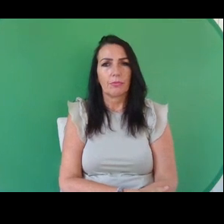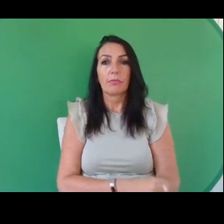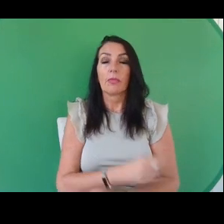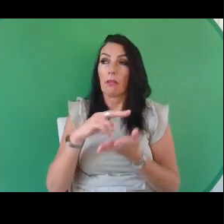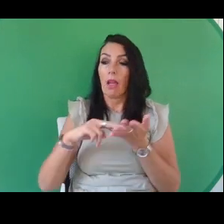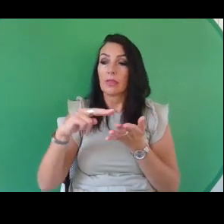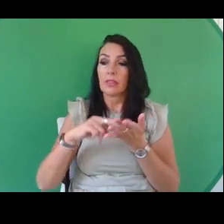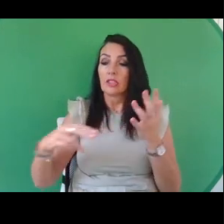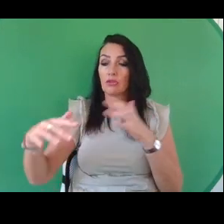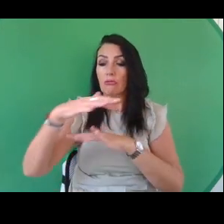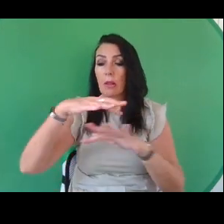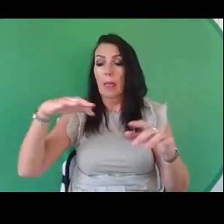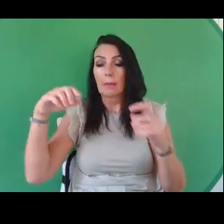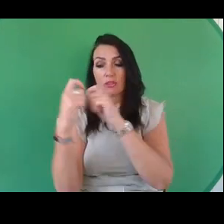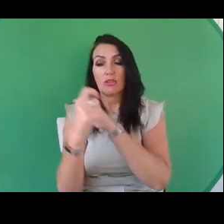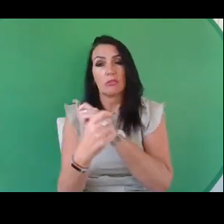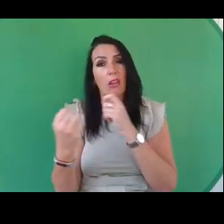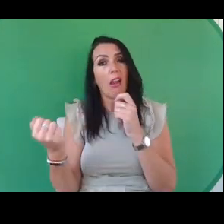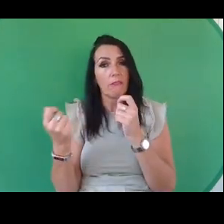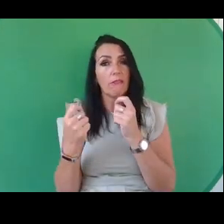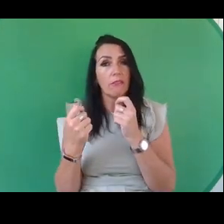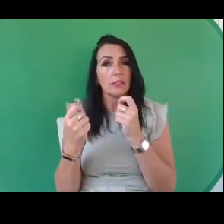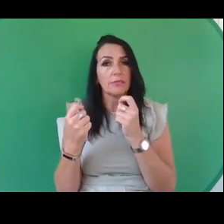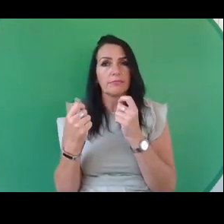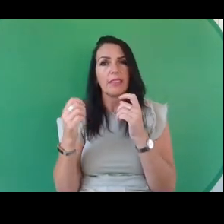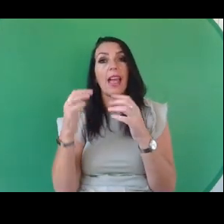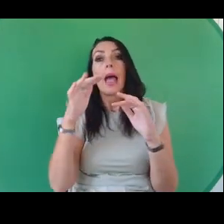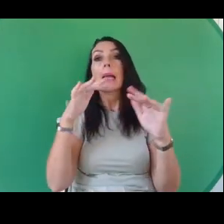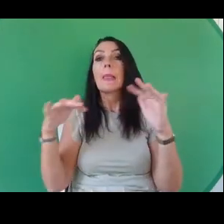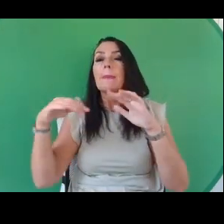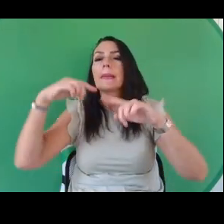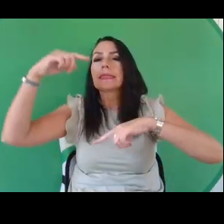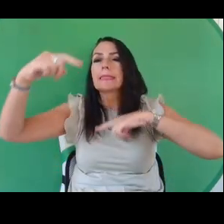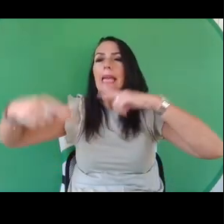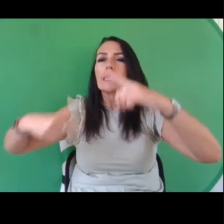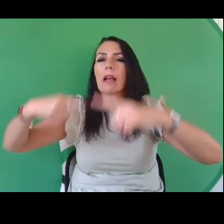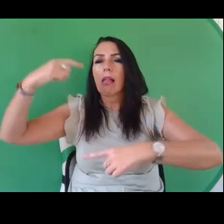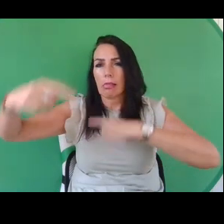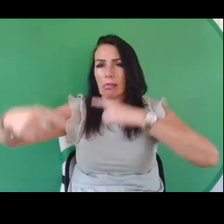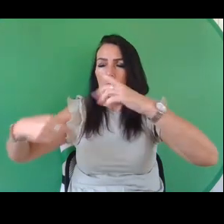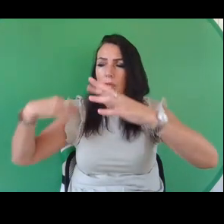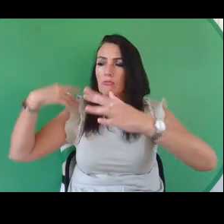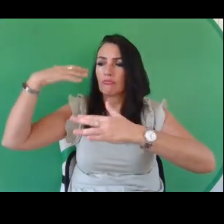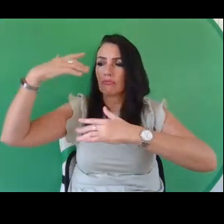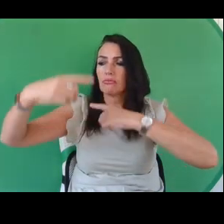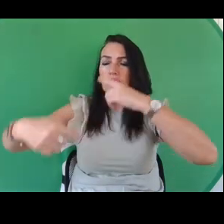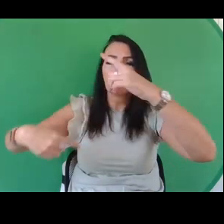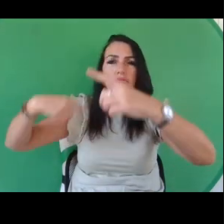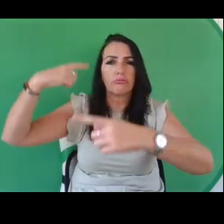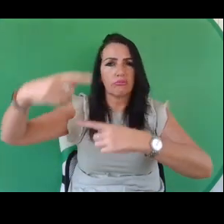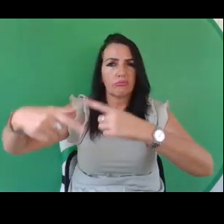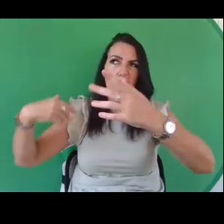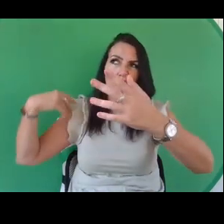change, so that's climate cycles, that have and continue to occur throughout the Earth's